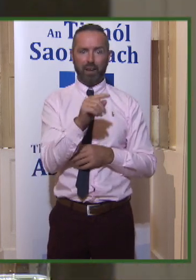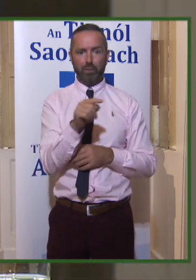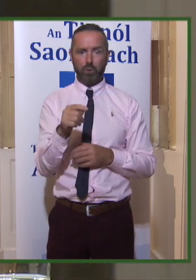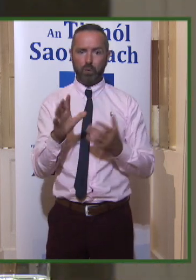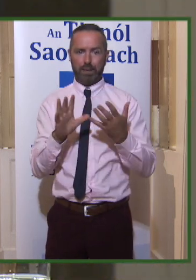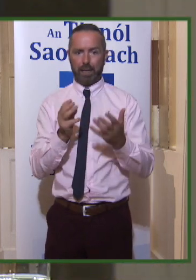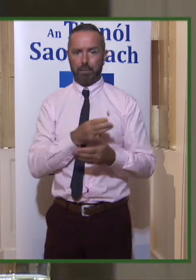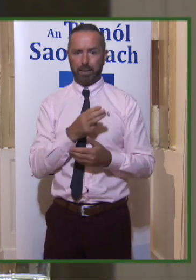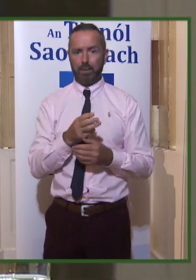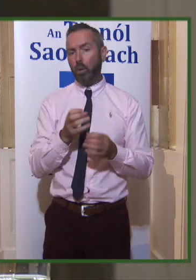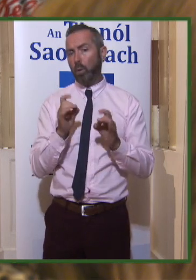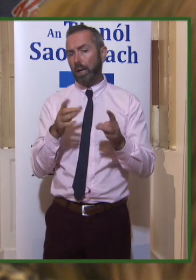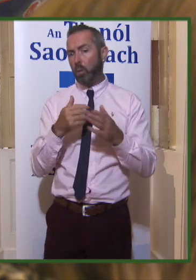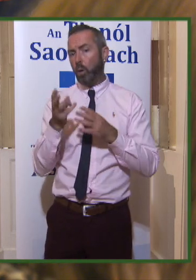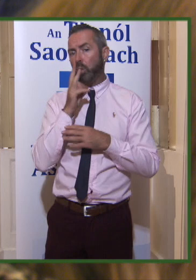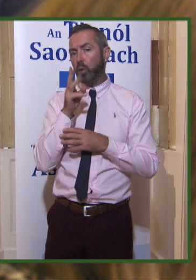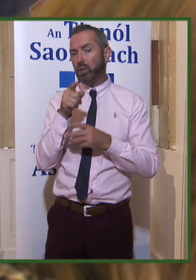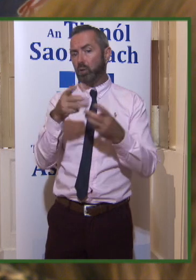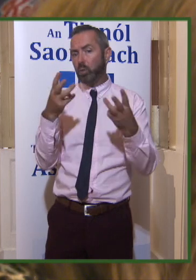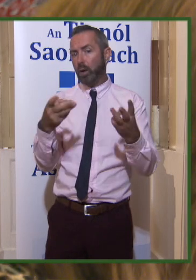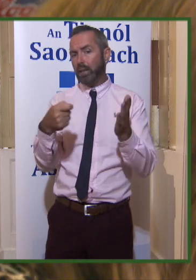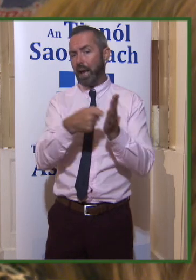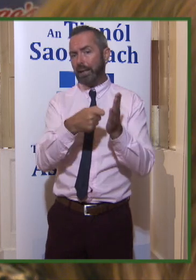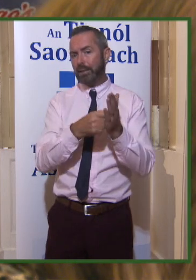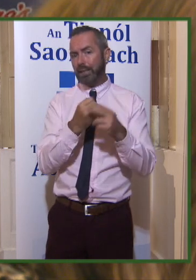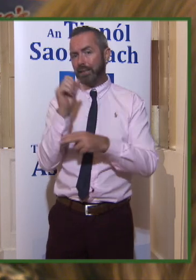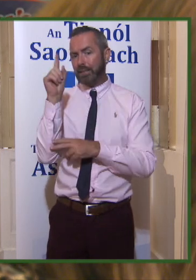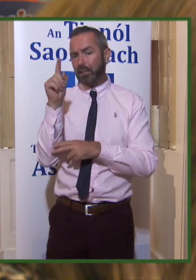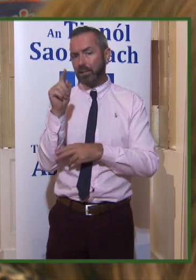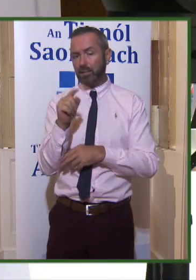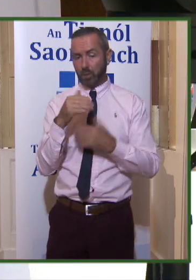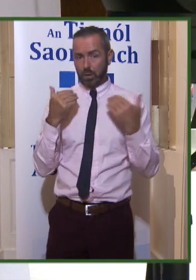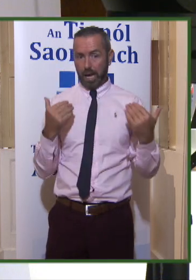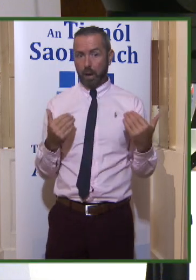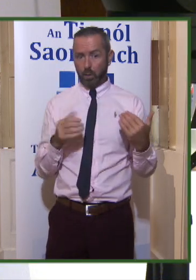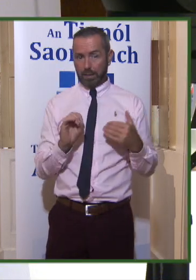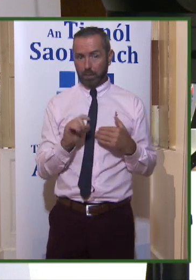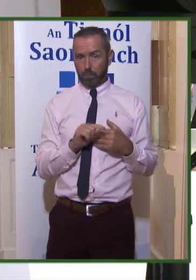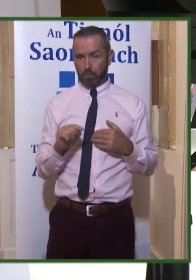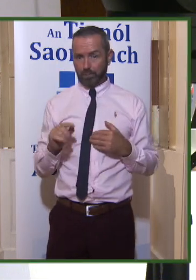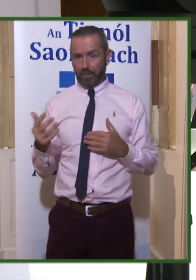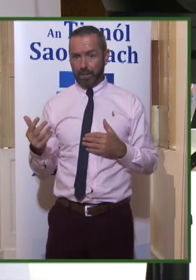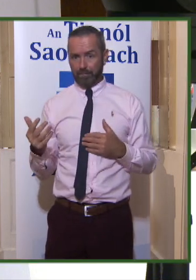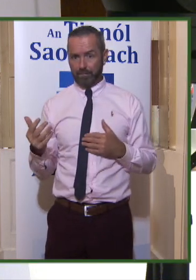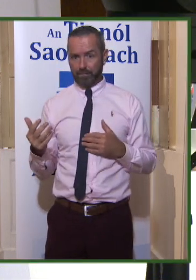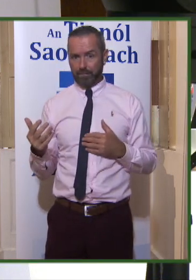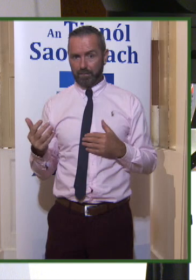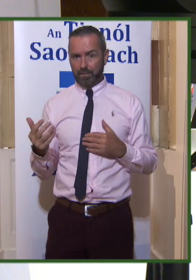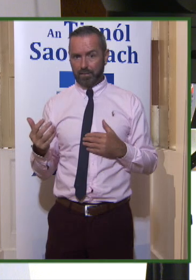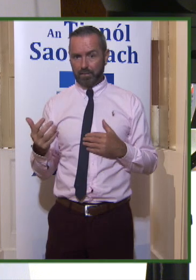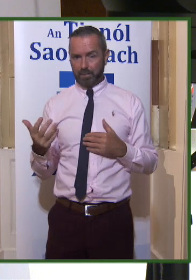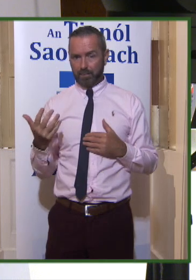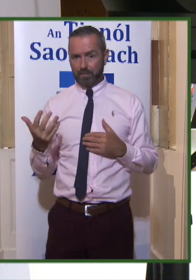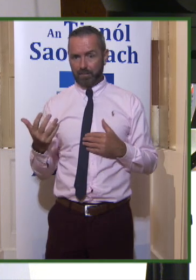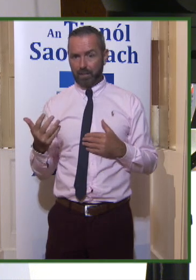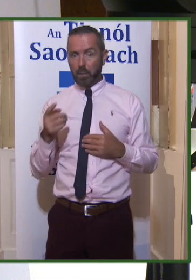Just what you want, what text you want? Well, now, can I just say, now is 0 to 5. So But again, that isn't clear on the ballot paper, and this is my